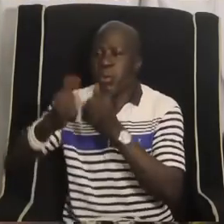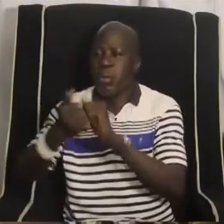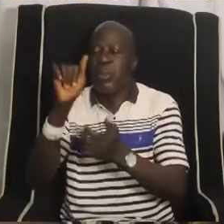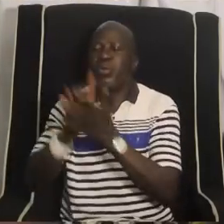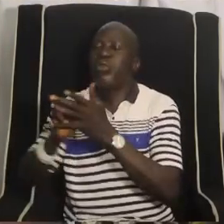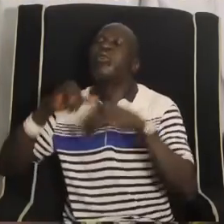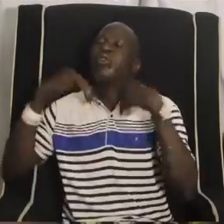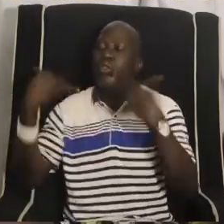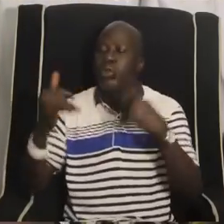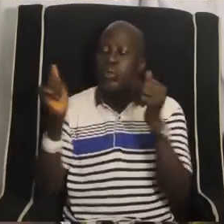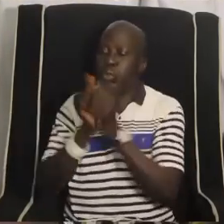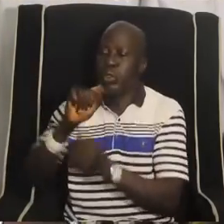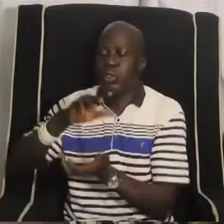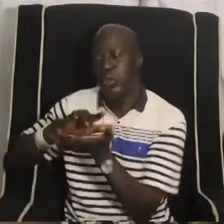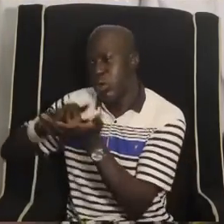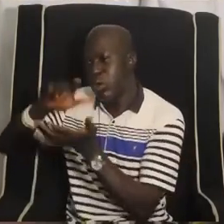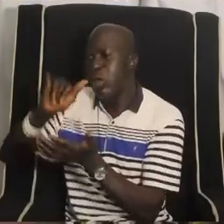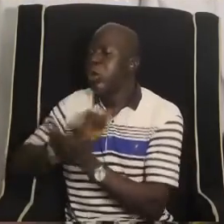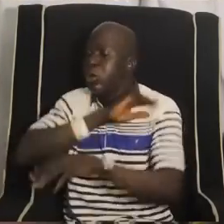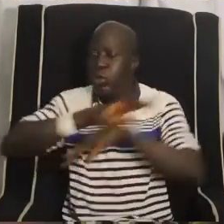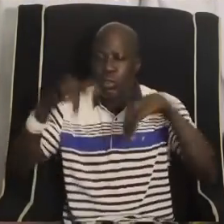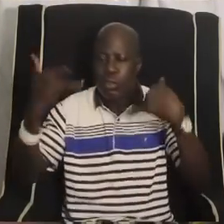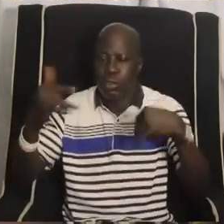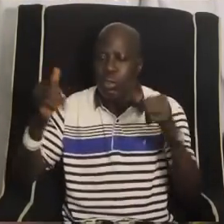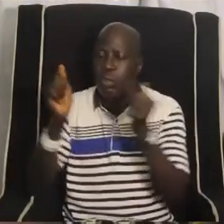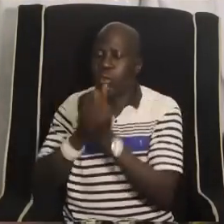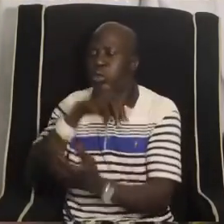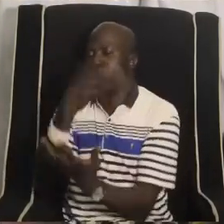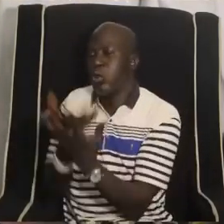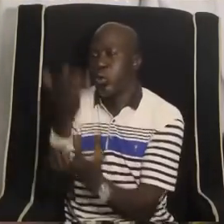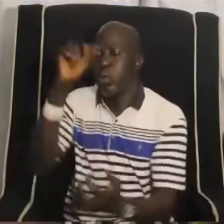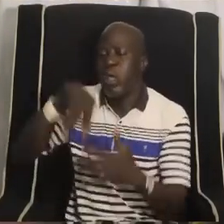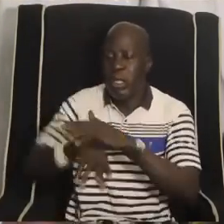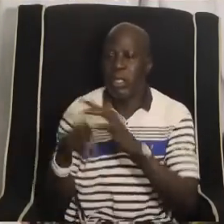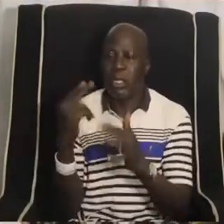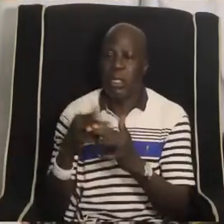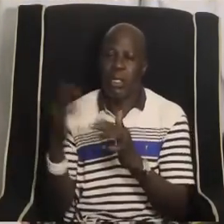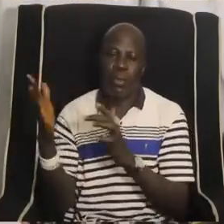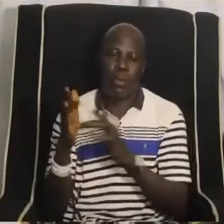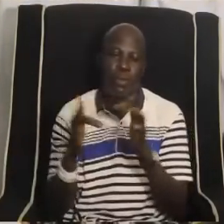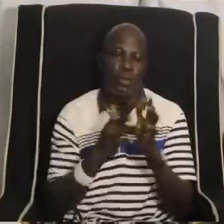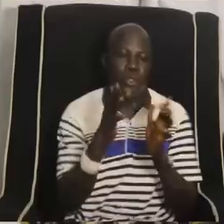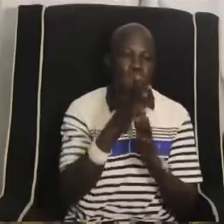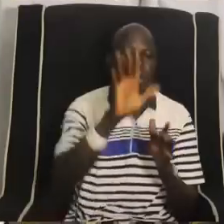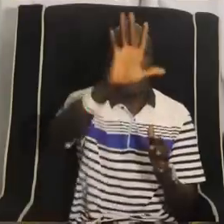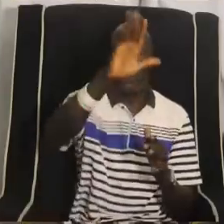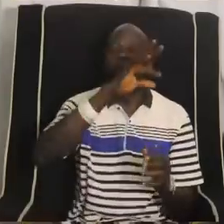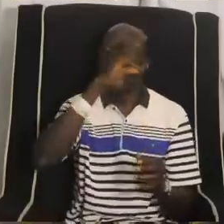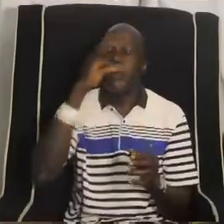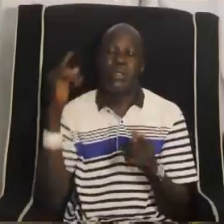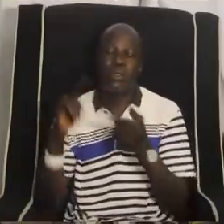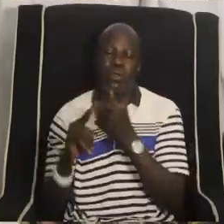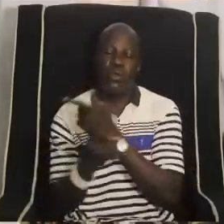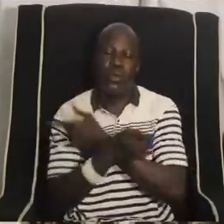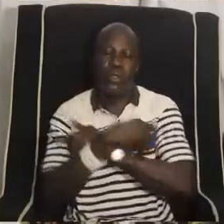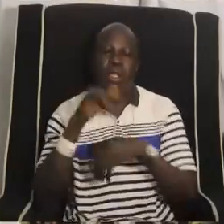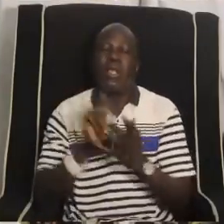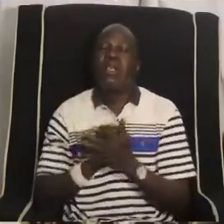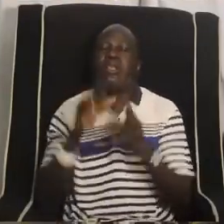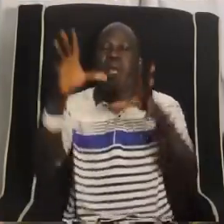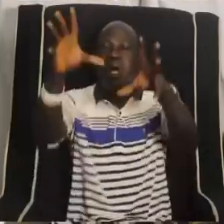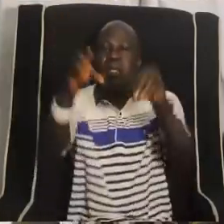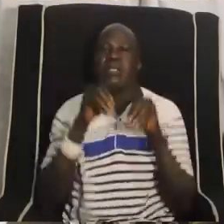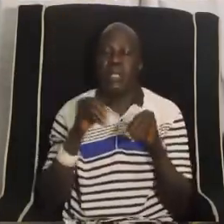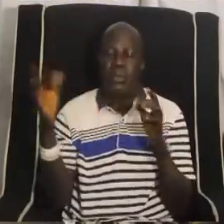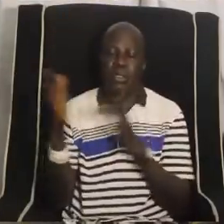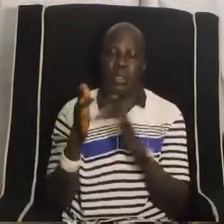don't joke with your glory. Ẹ má fọlá yìí ṣeré. Don't joke with your wealth. Ògègè má di àyà. In the name of Jesus. Àwẹ̀ lónìí. No fasting today. Ó máa ṣètẹ́wọ́